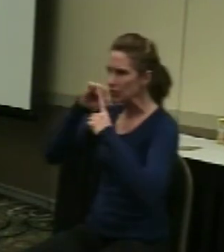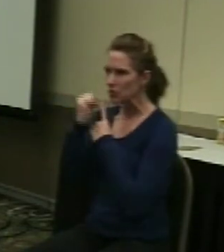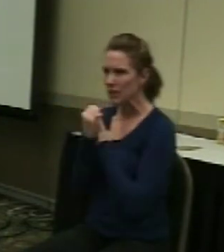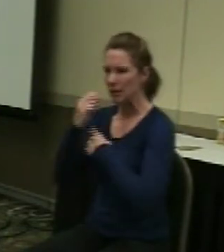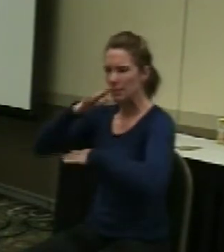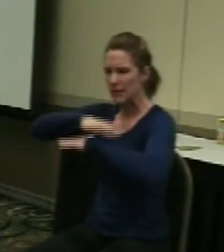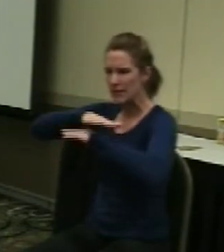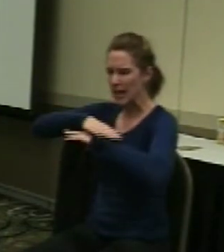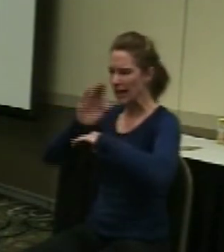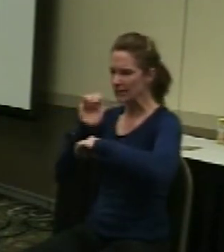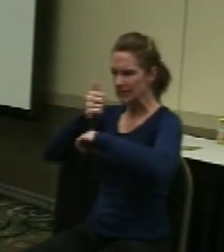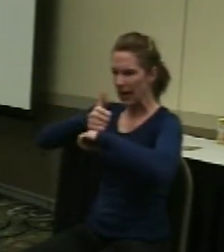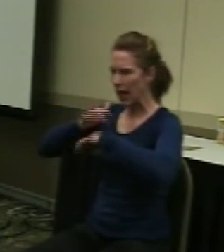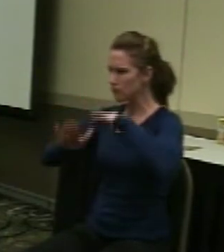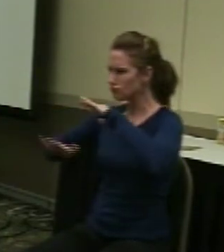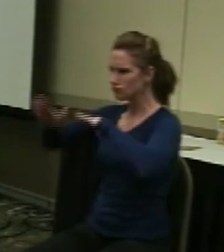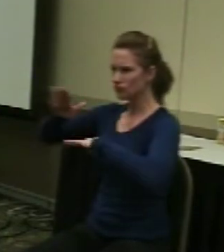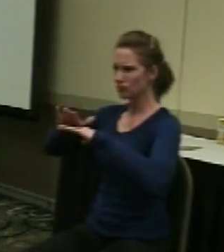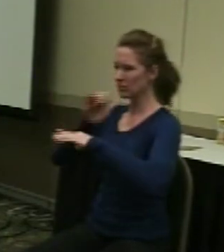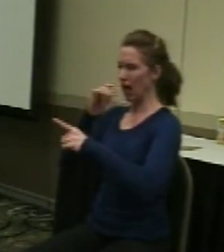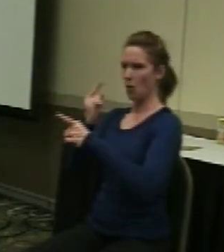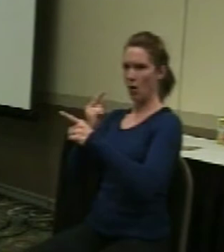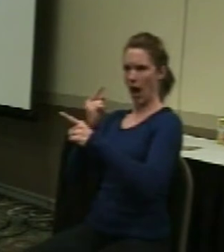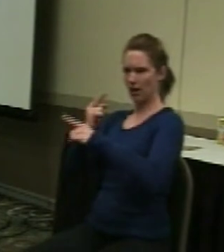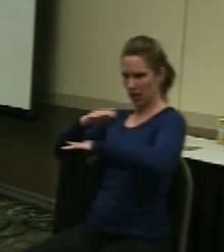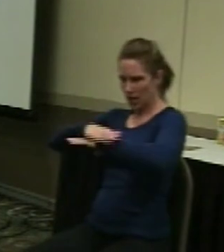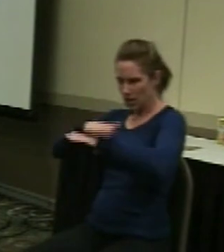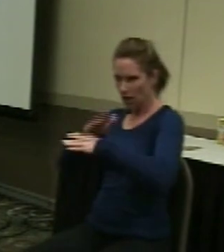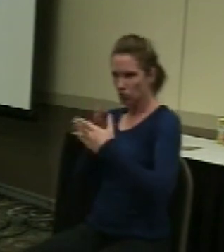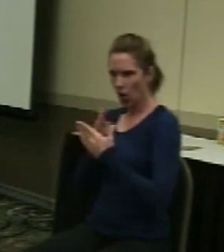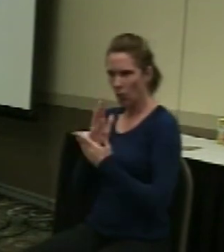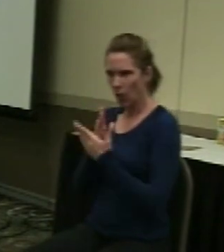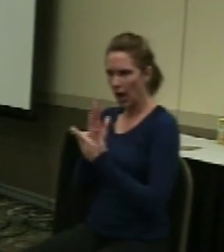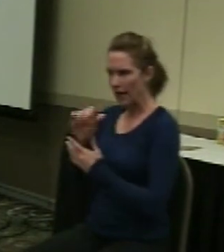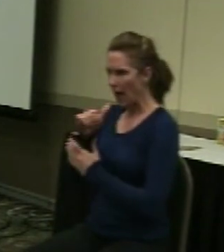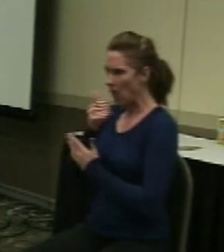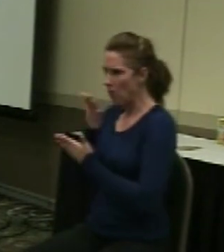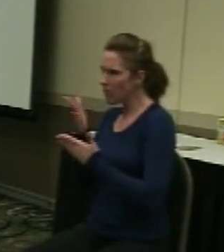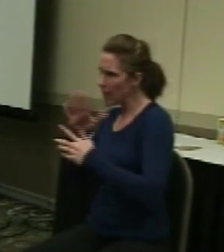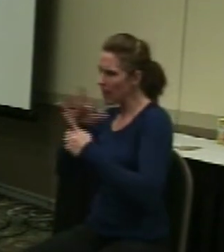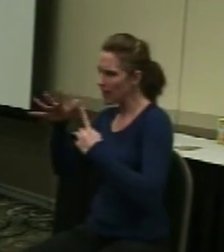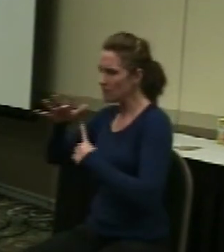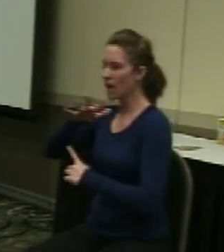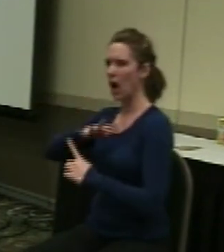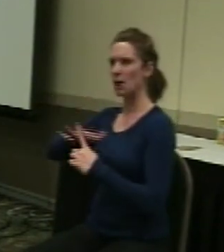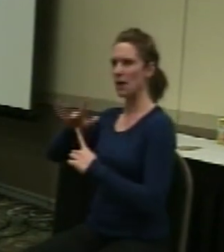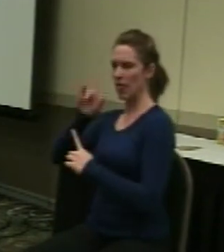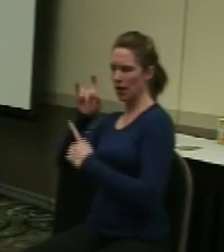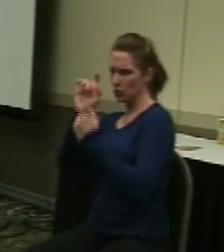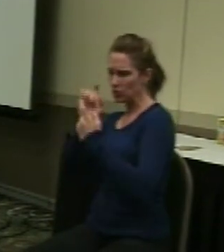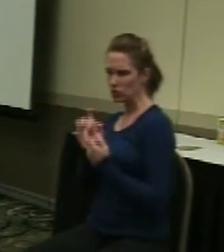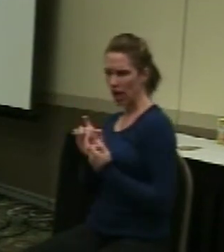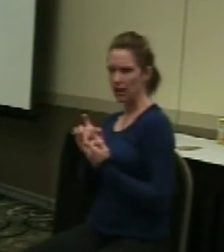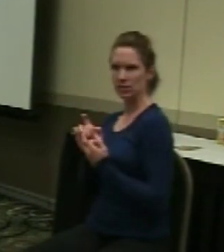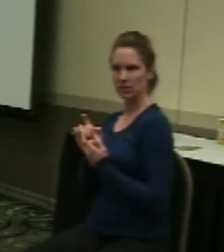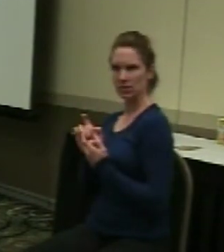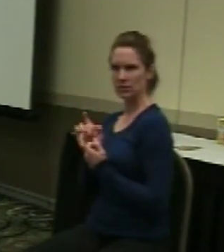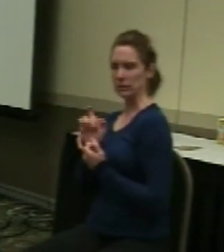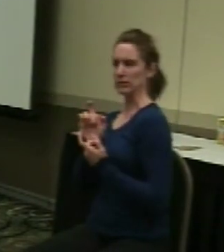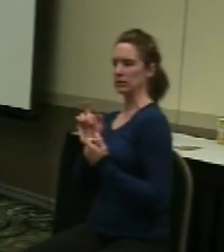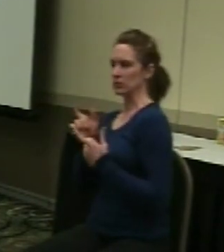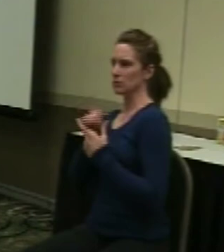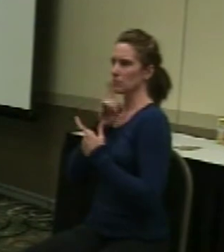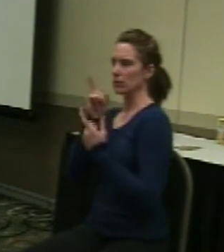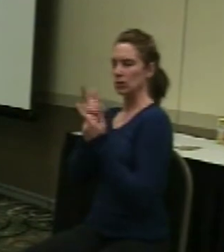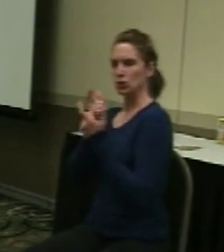Is the context okay? Is the desk all right? Is there any other thing at all around me that I need? A huge and crucial